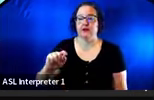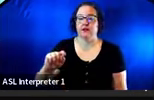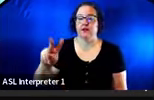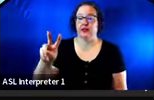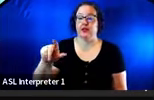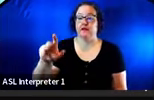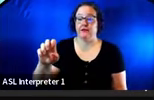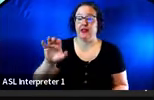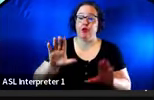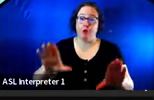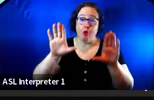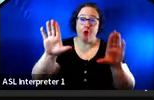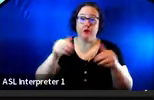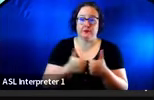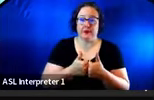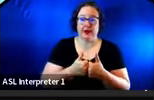vision.